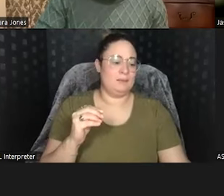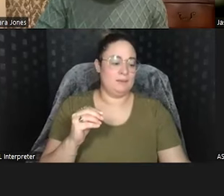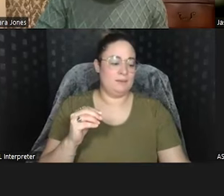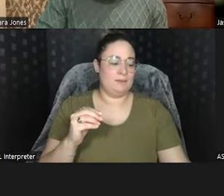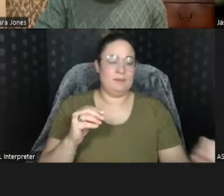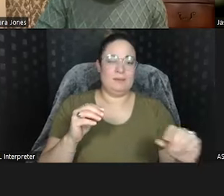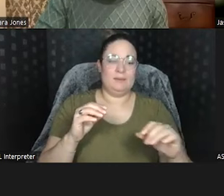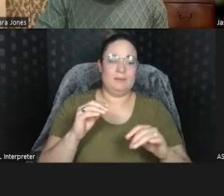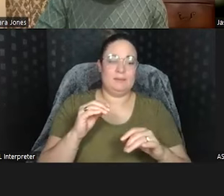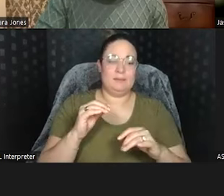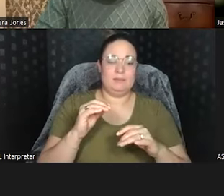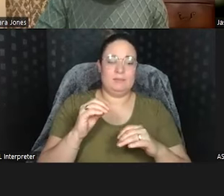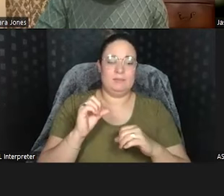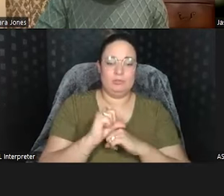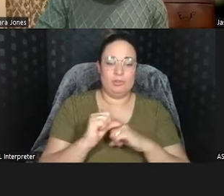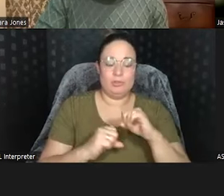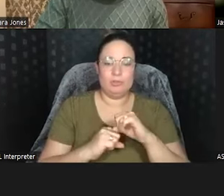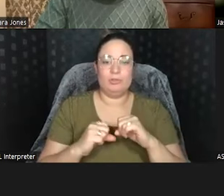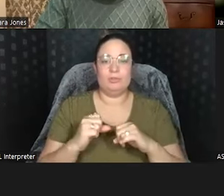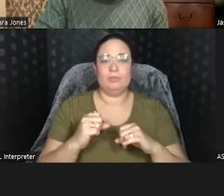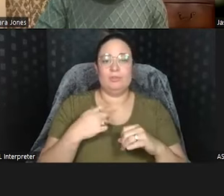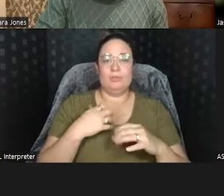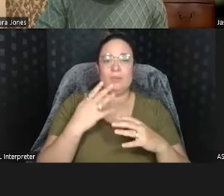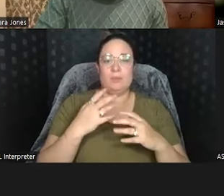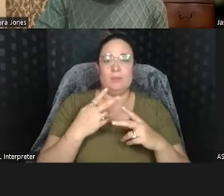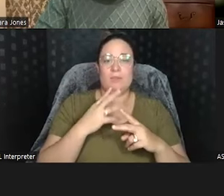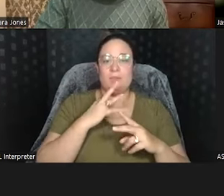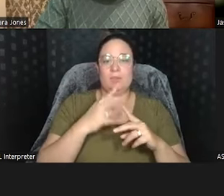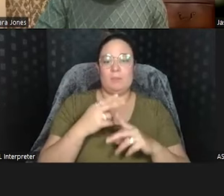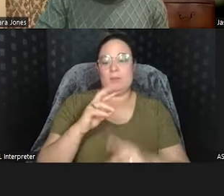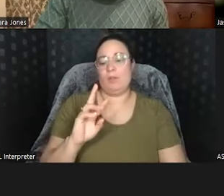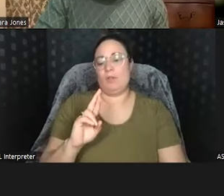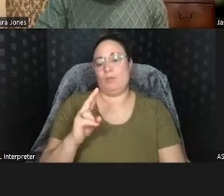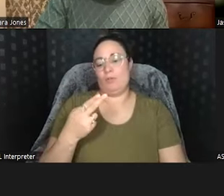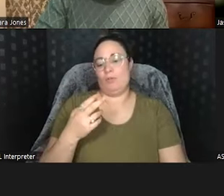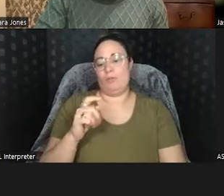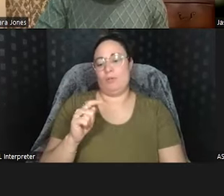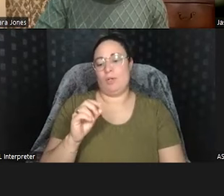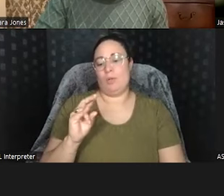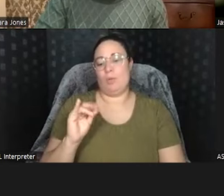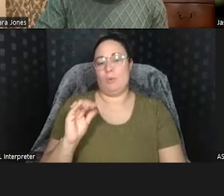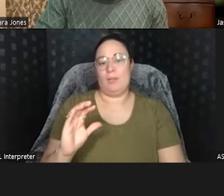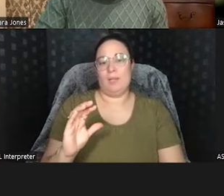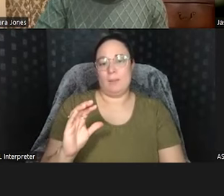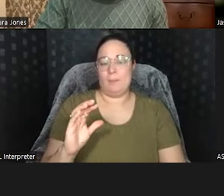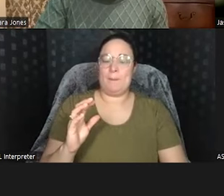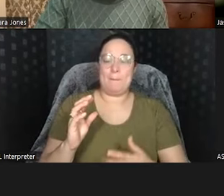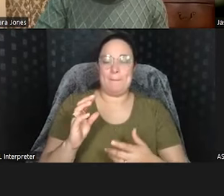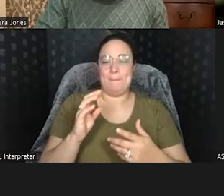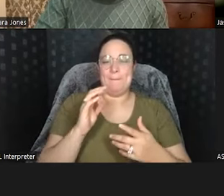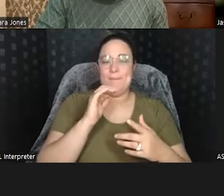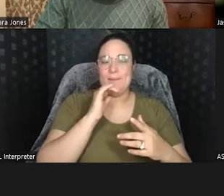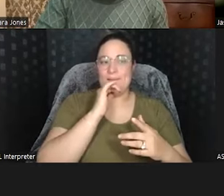structures. I want to talk a little bit about rhetoric. So pervasive anti-trans rhetoric and